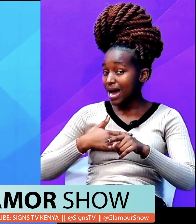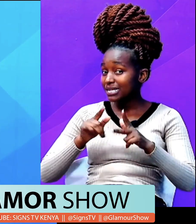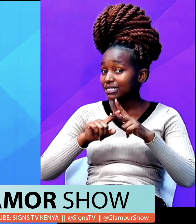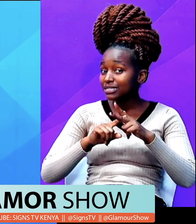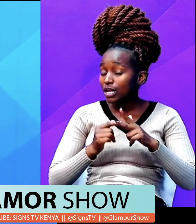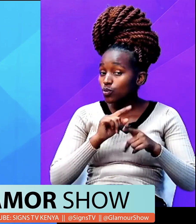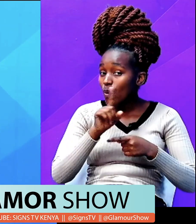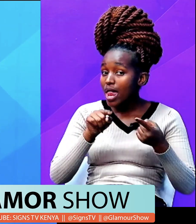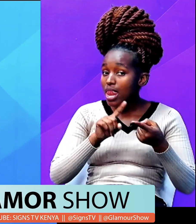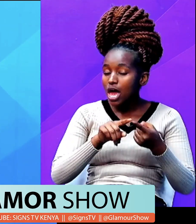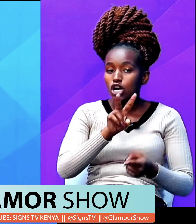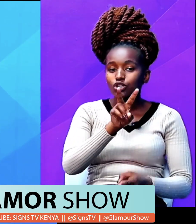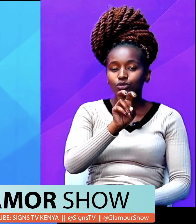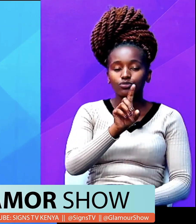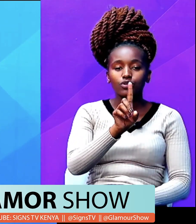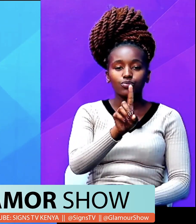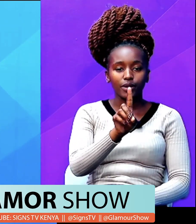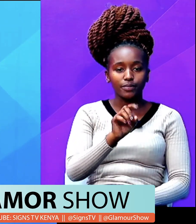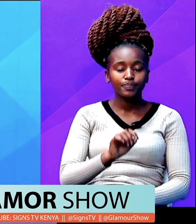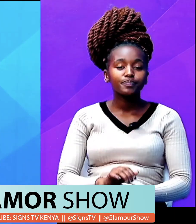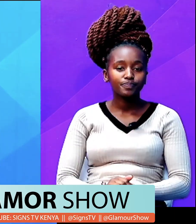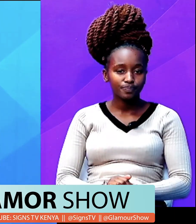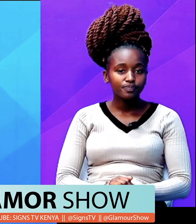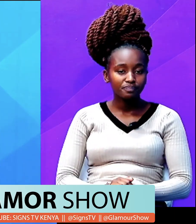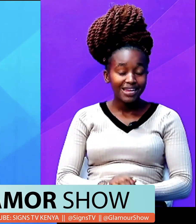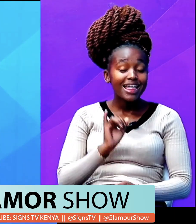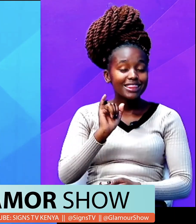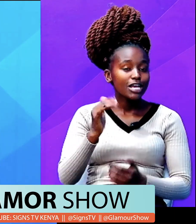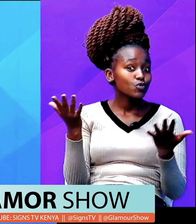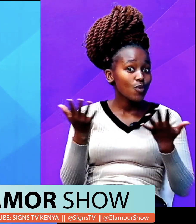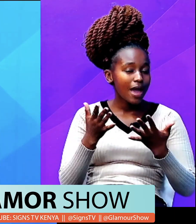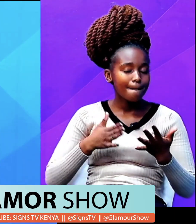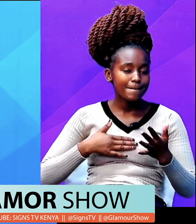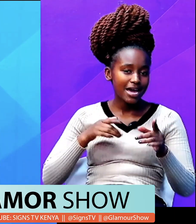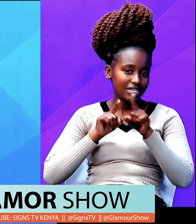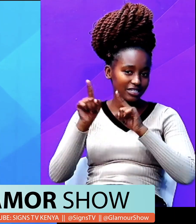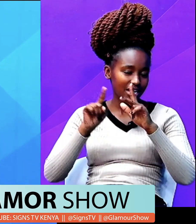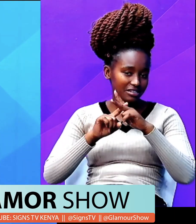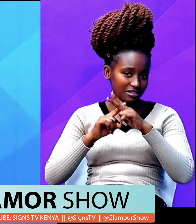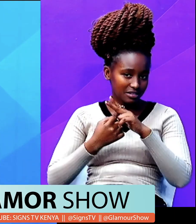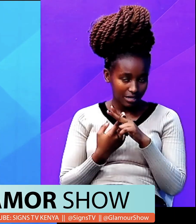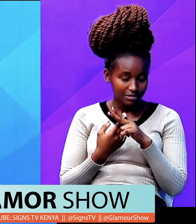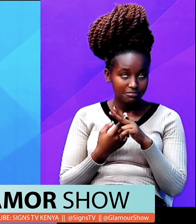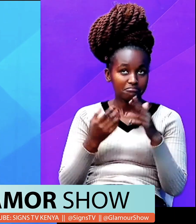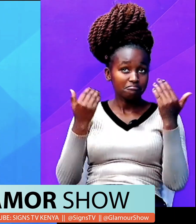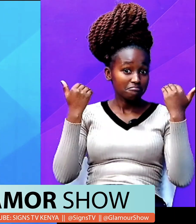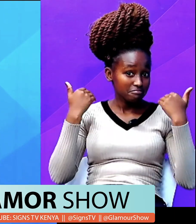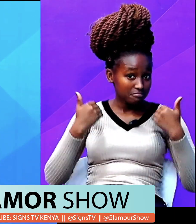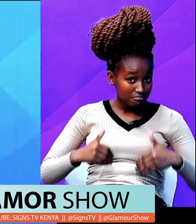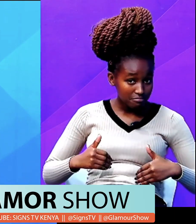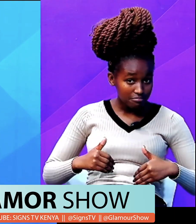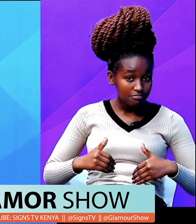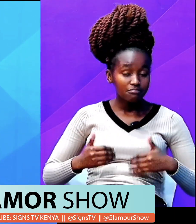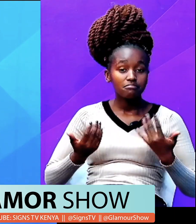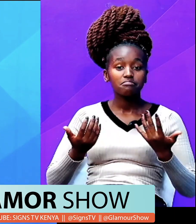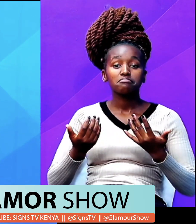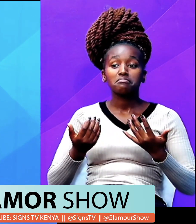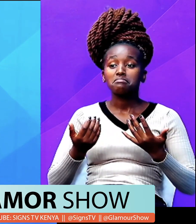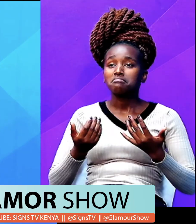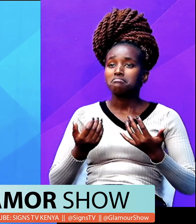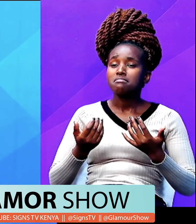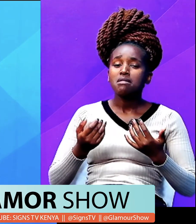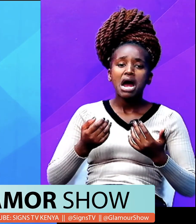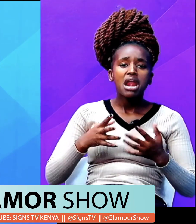in 2021. That's when I started my journey. I was freelancing at